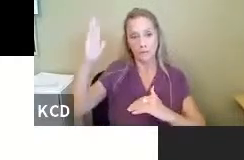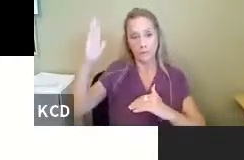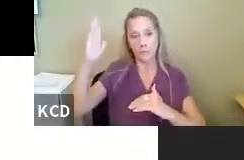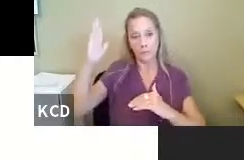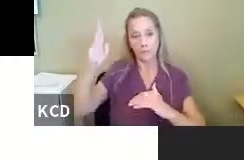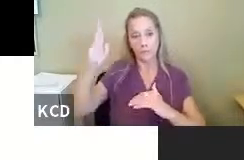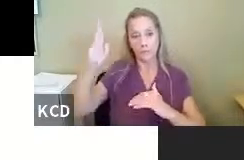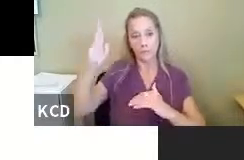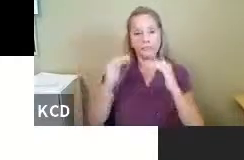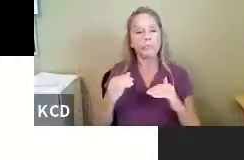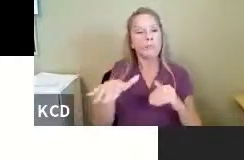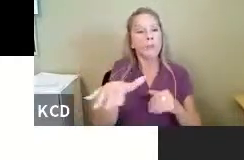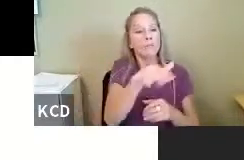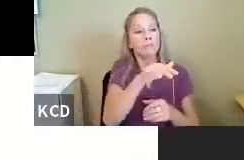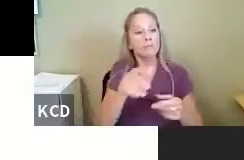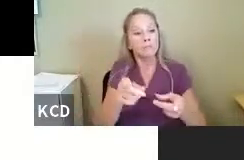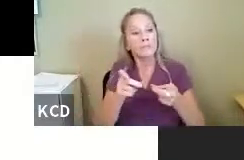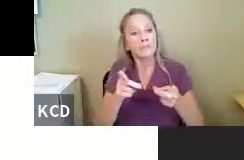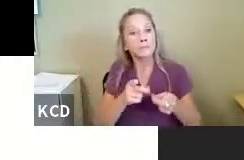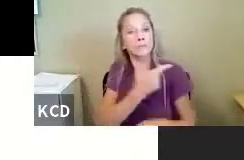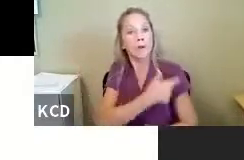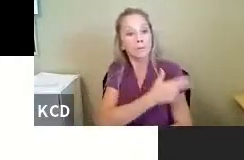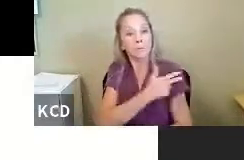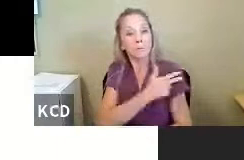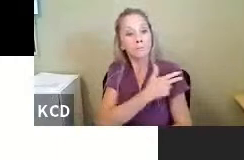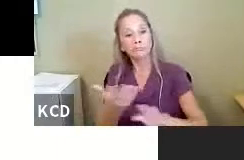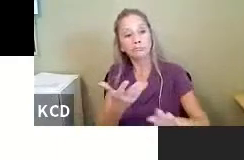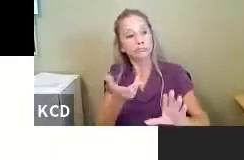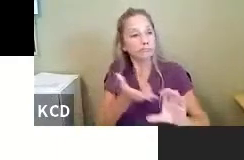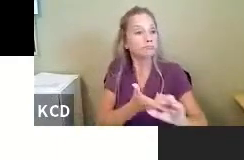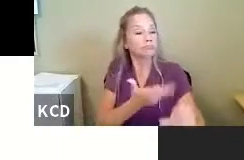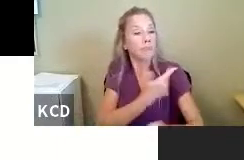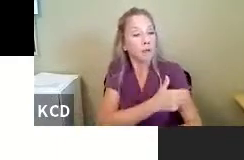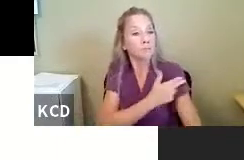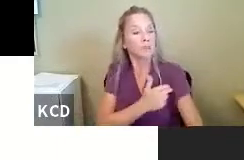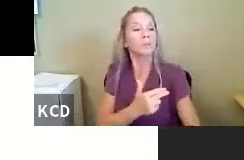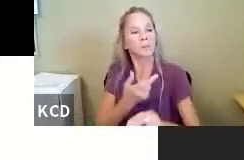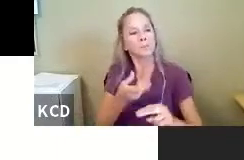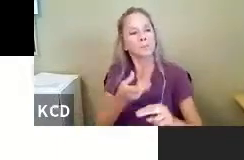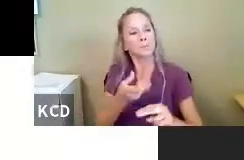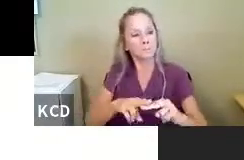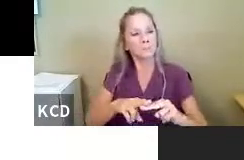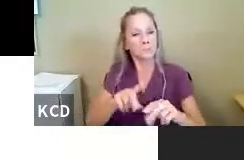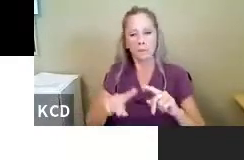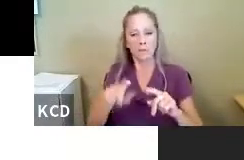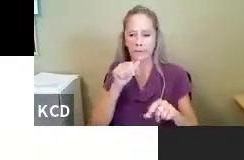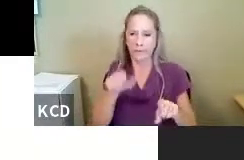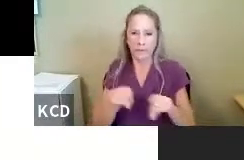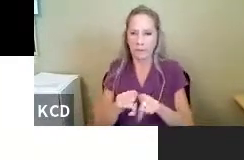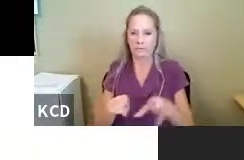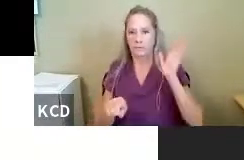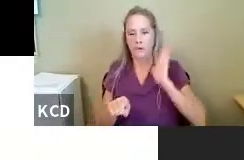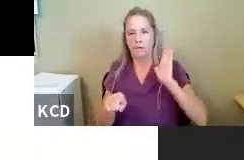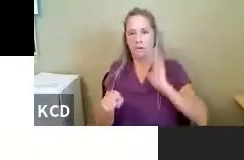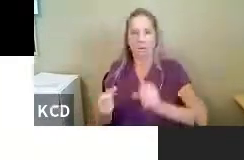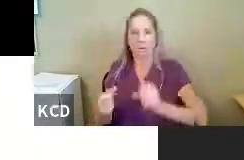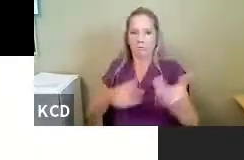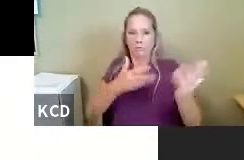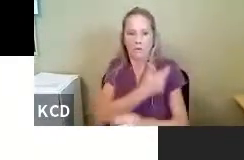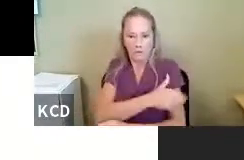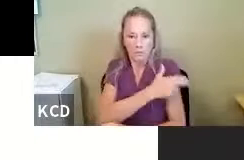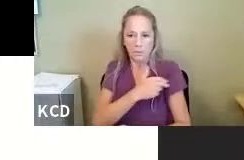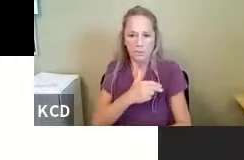District hospitalizations are increasing, but certainly not at the same rate. Knox County new hospitalizations remain